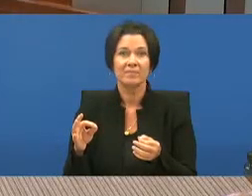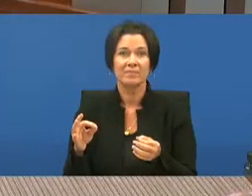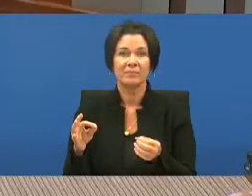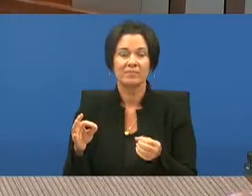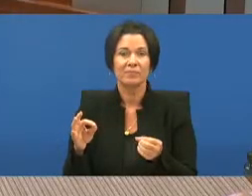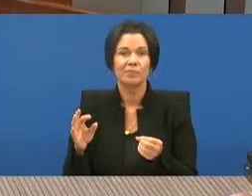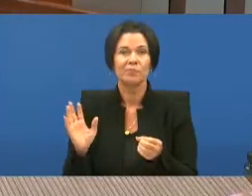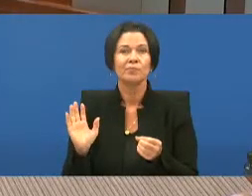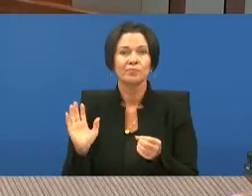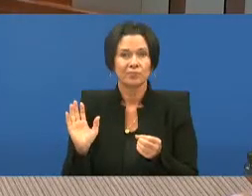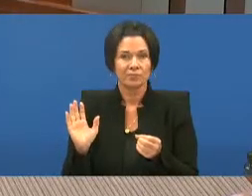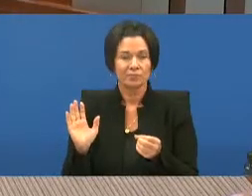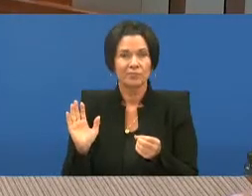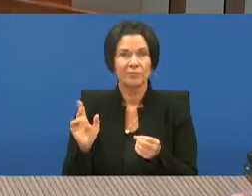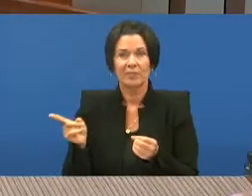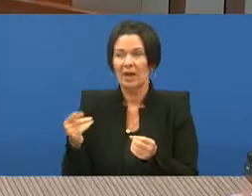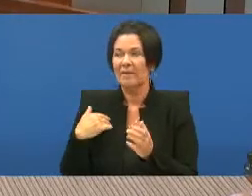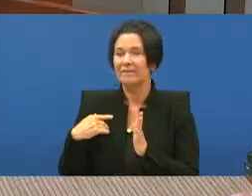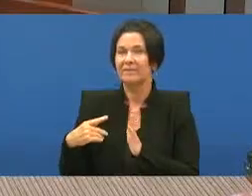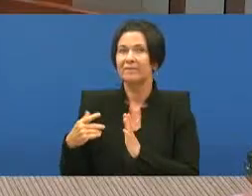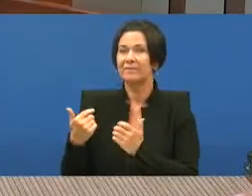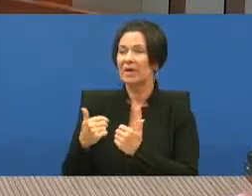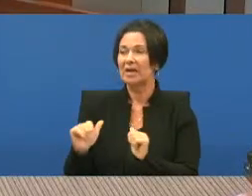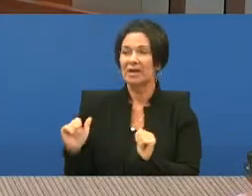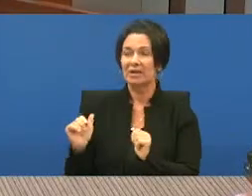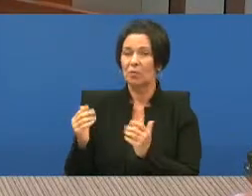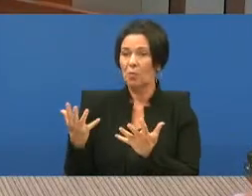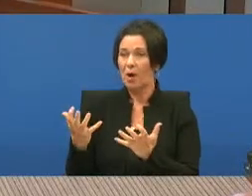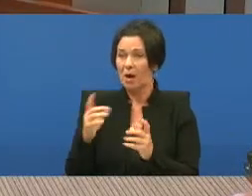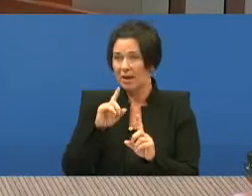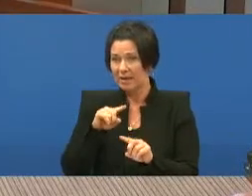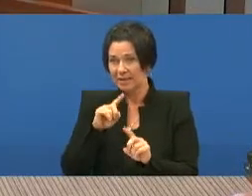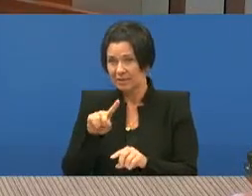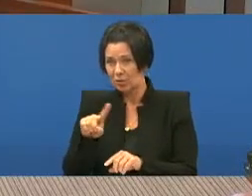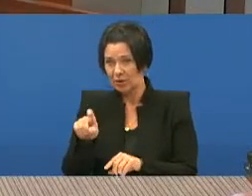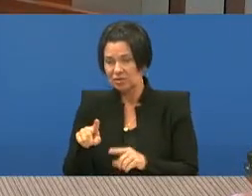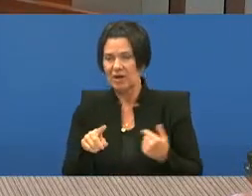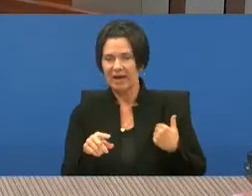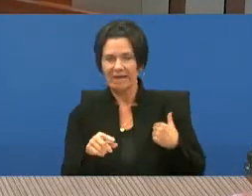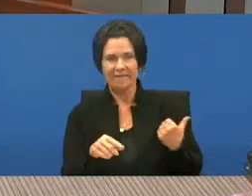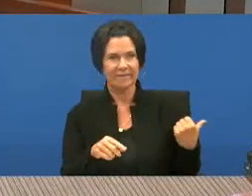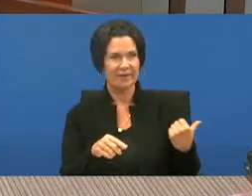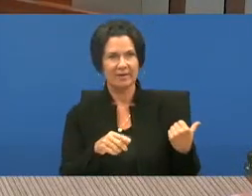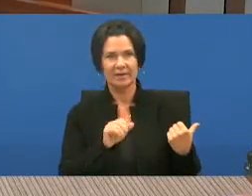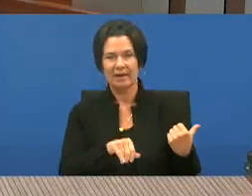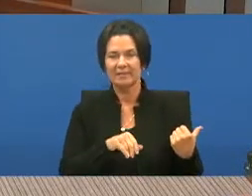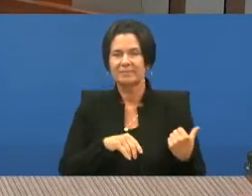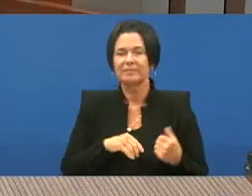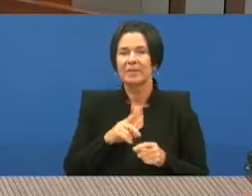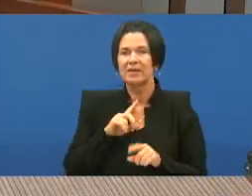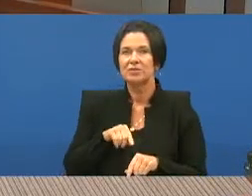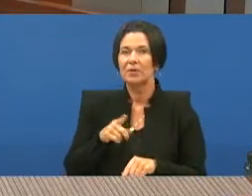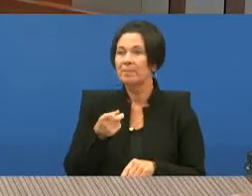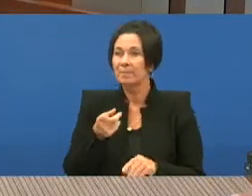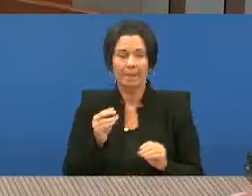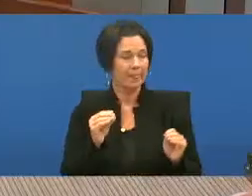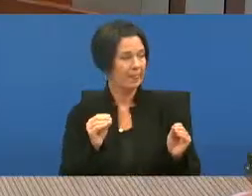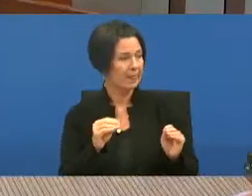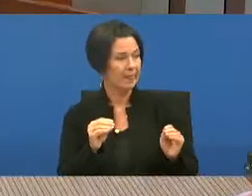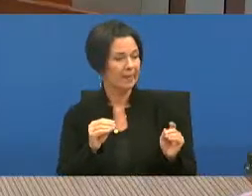All right, there's a representative here if anybody needs questions answered. Seeing no one else, any council,